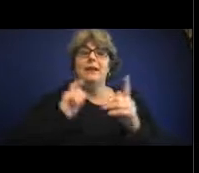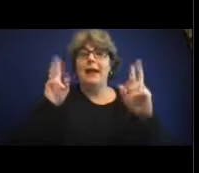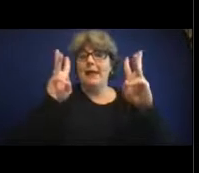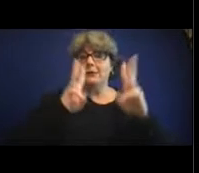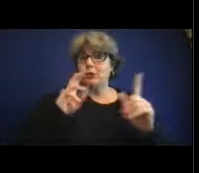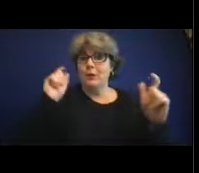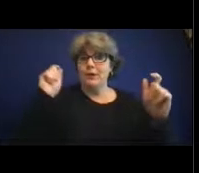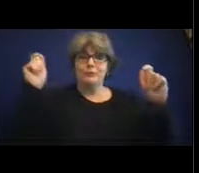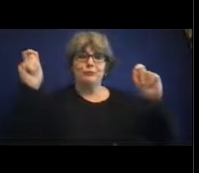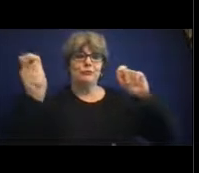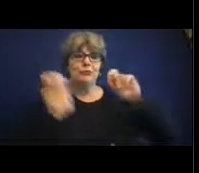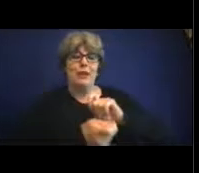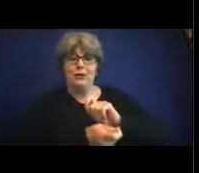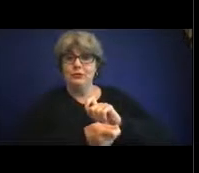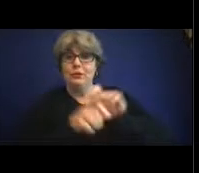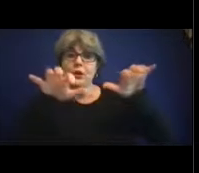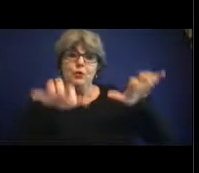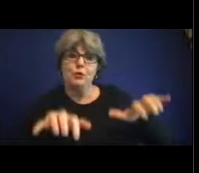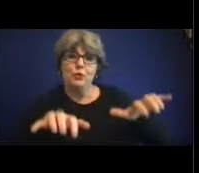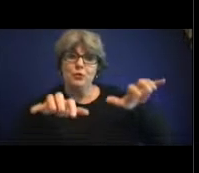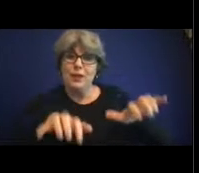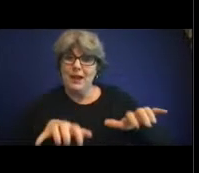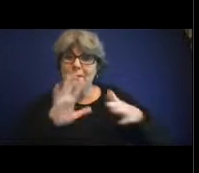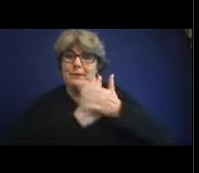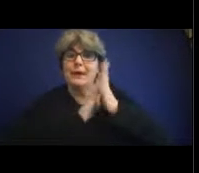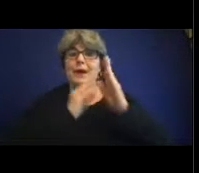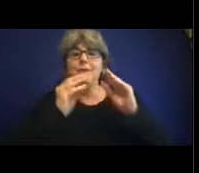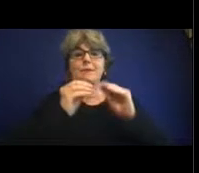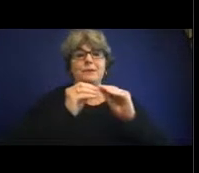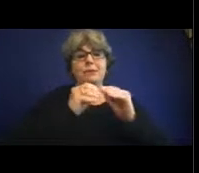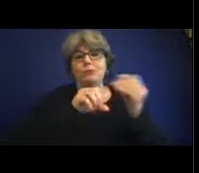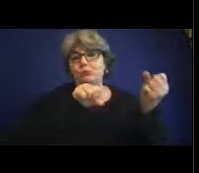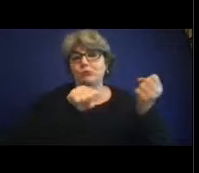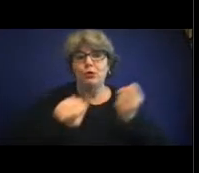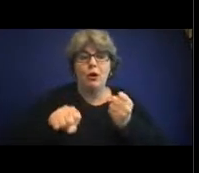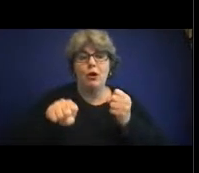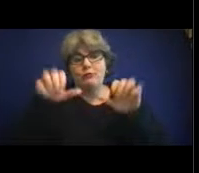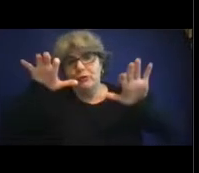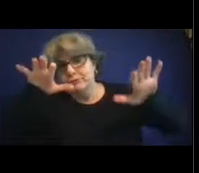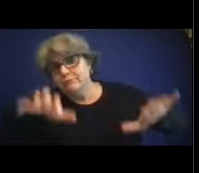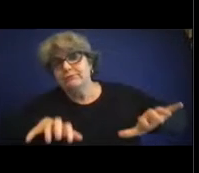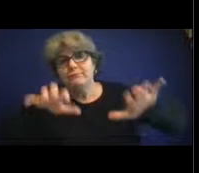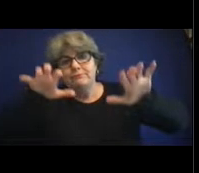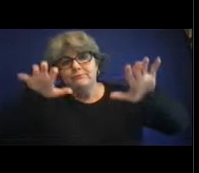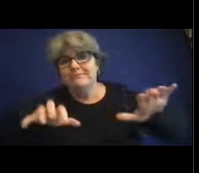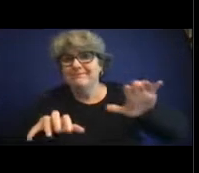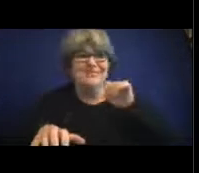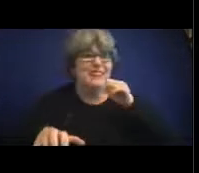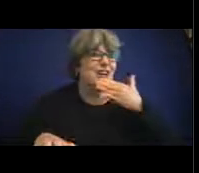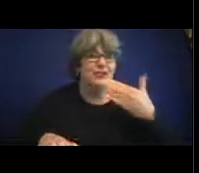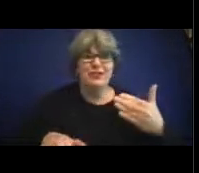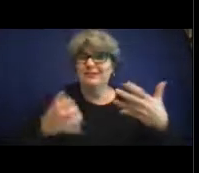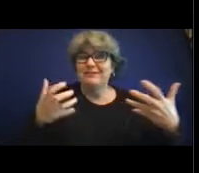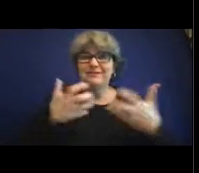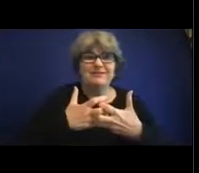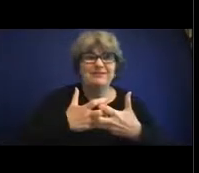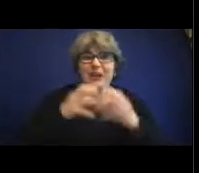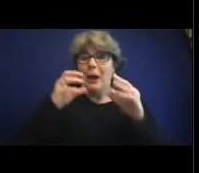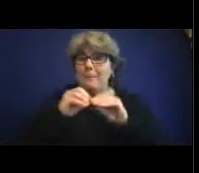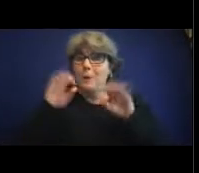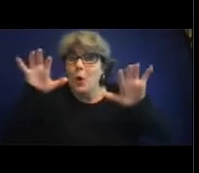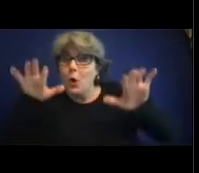the rain is becoming heavier. It's becoming more intense from these thunderstorms. So that is not a good combination, where we're getting more rain